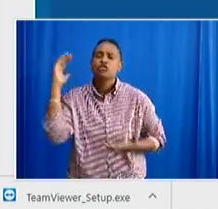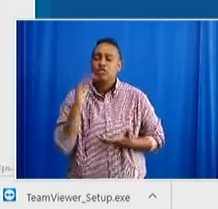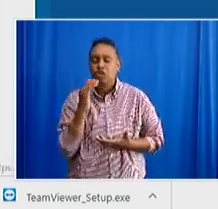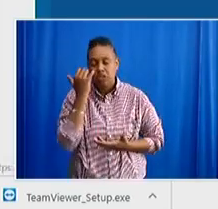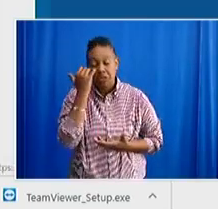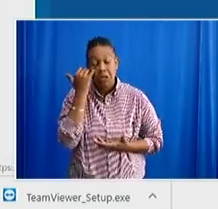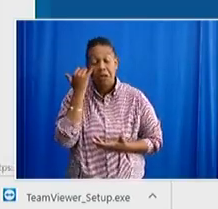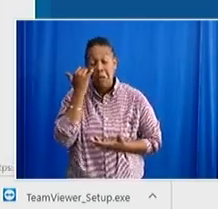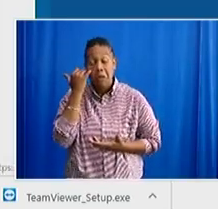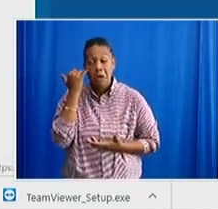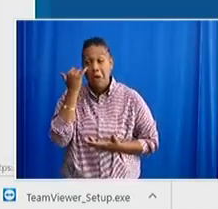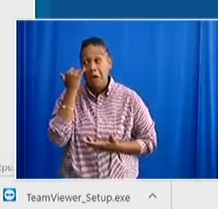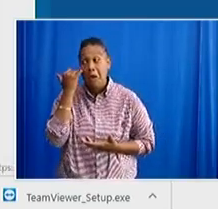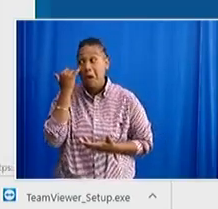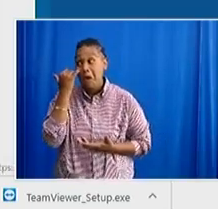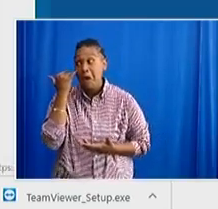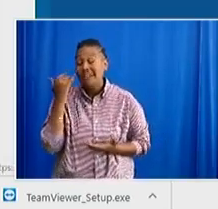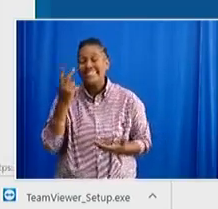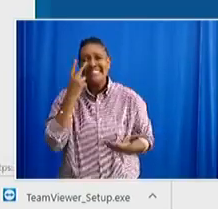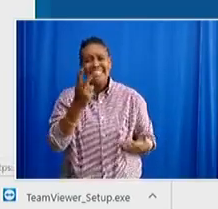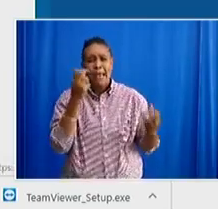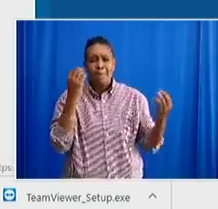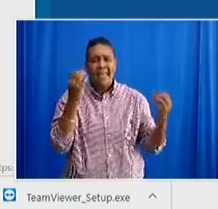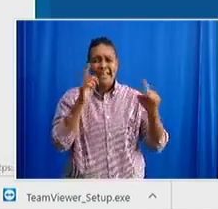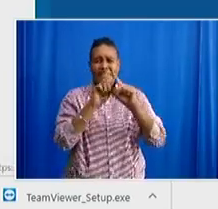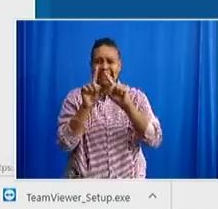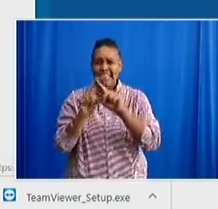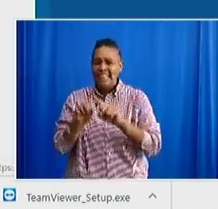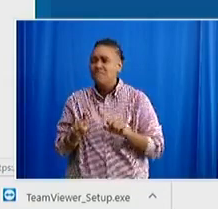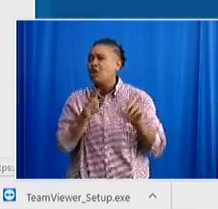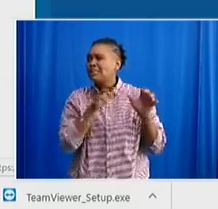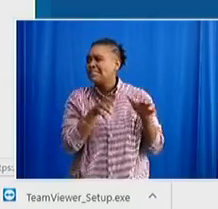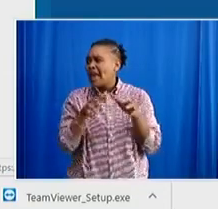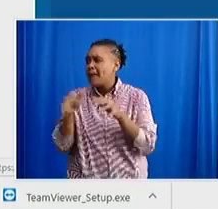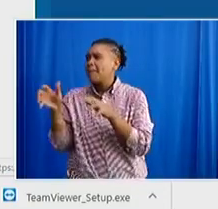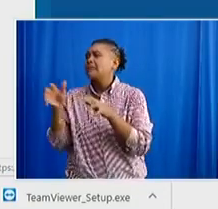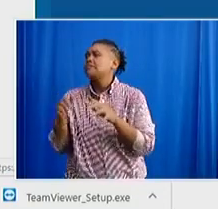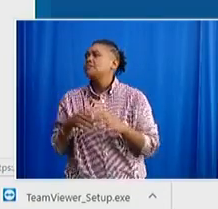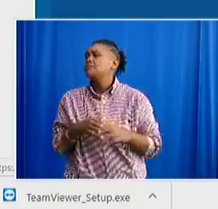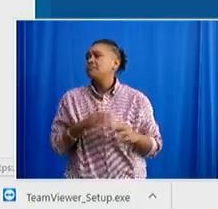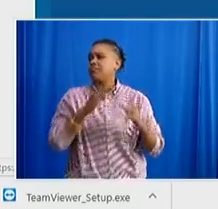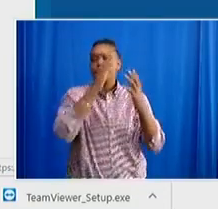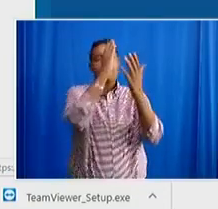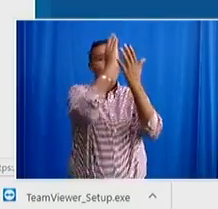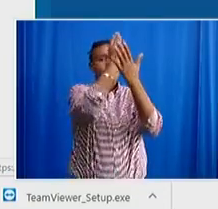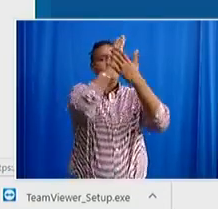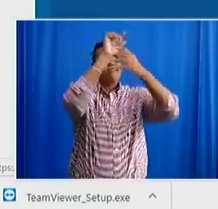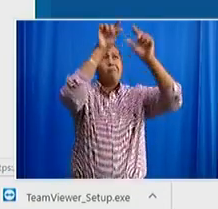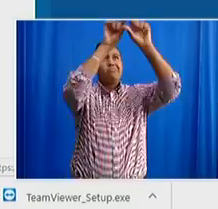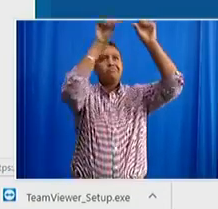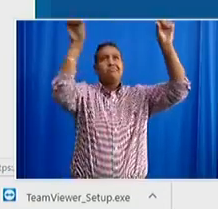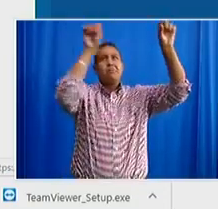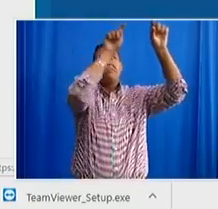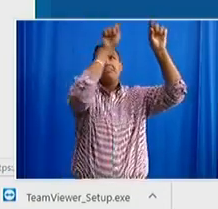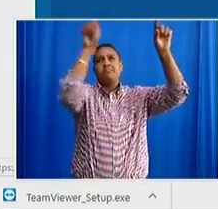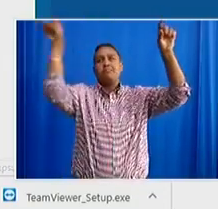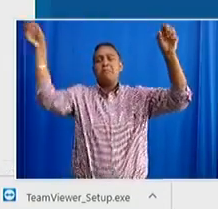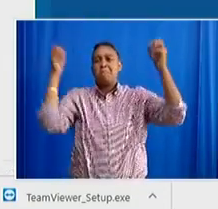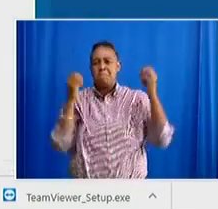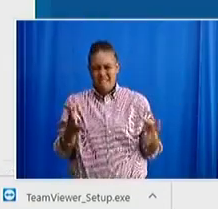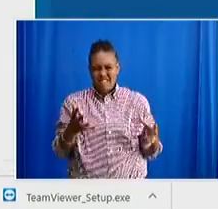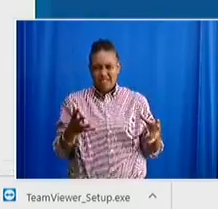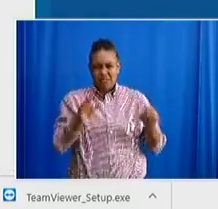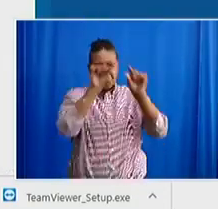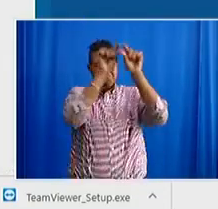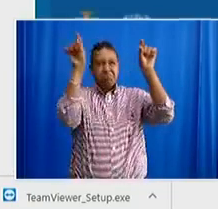see there's many different segments of the webpage, but if we scroll down,